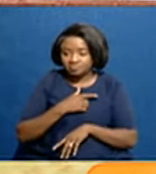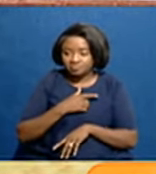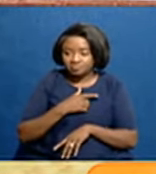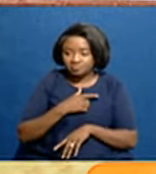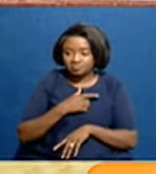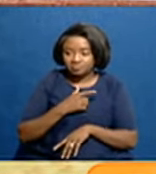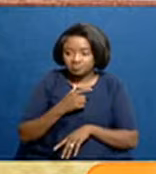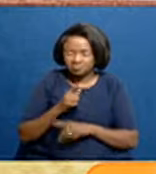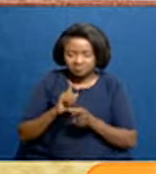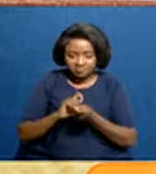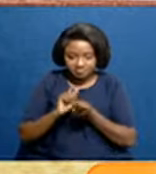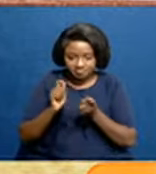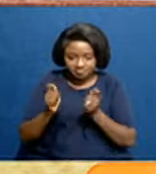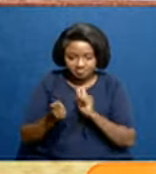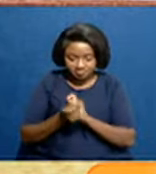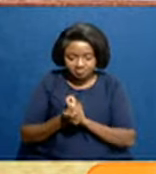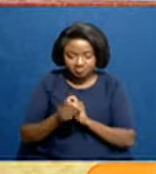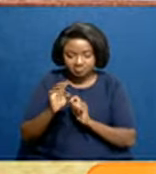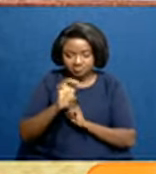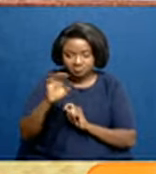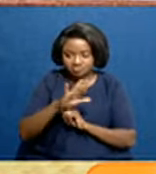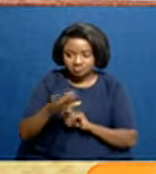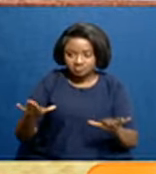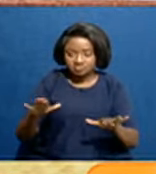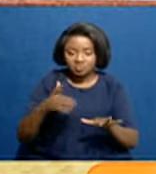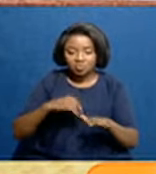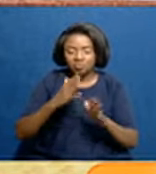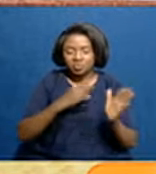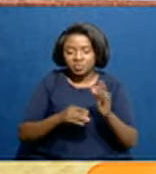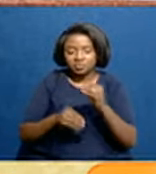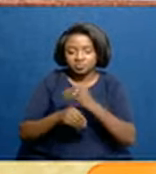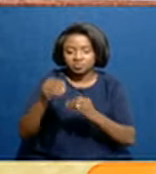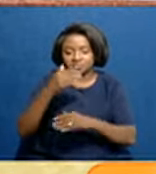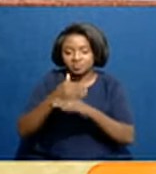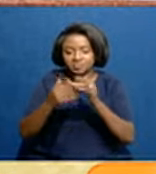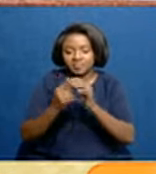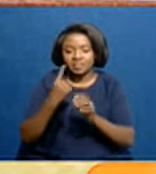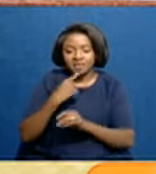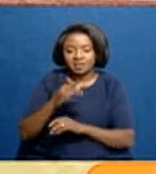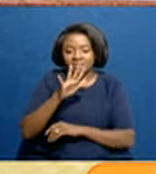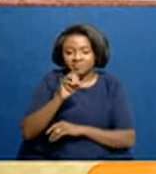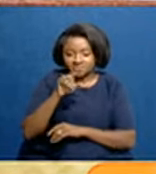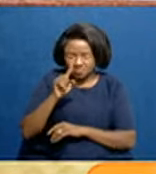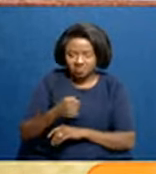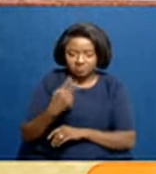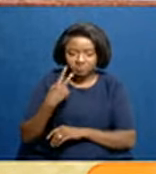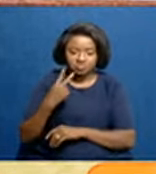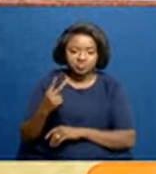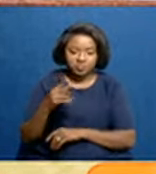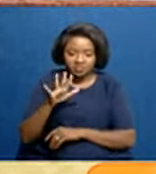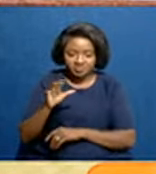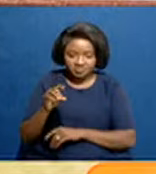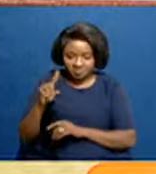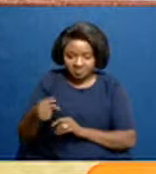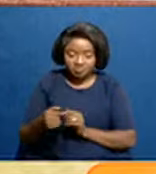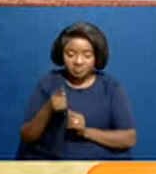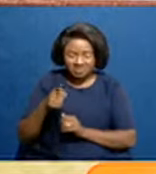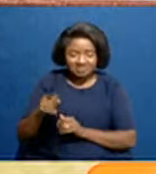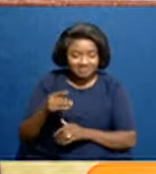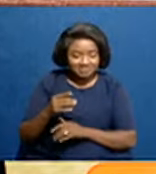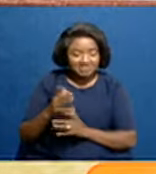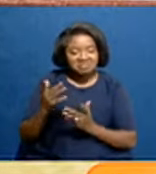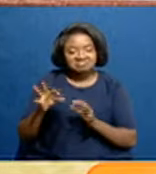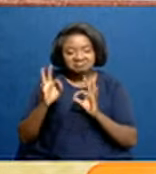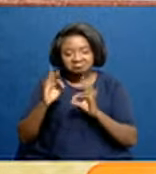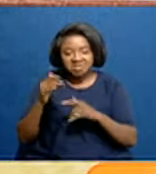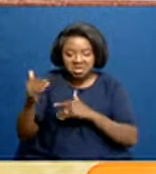Eastlands, we want to put between 150,000 to 200,000 homes. Now, Eastlands is well served by infrastructure. It is